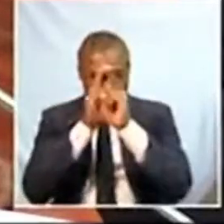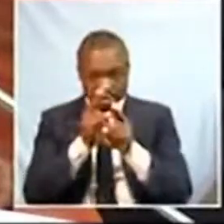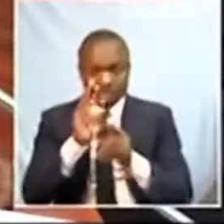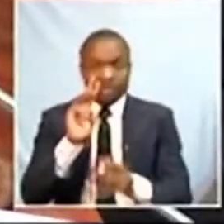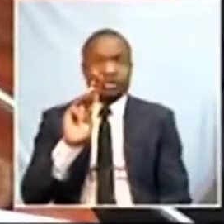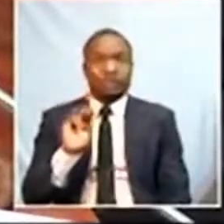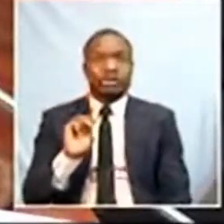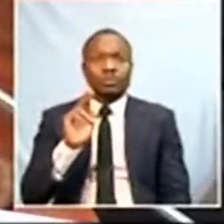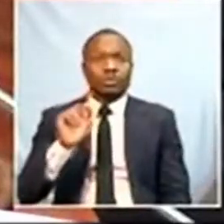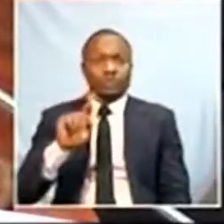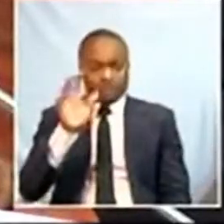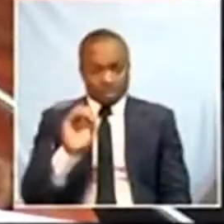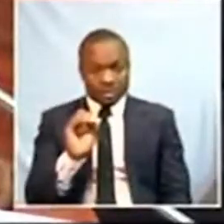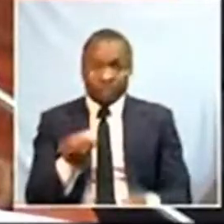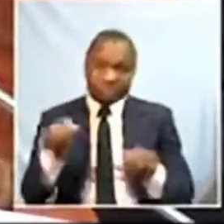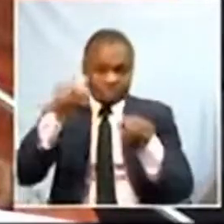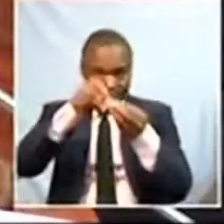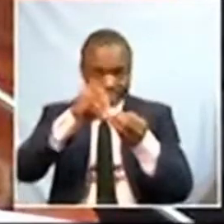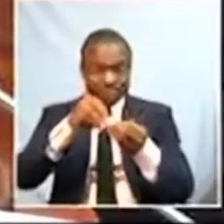follow.